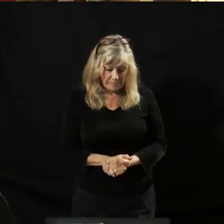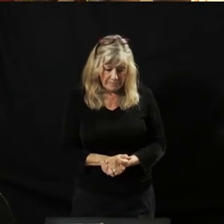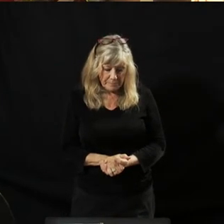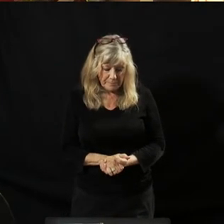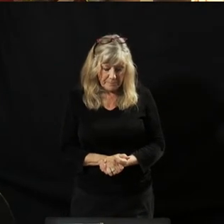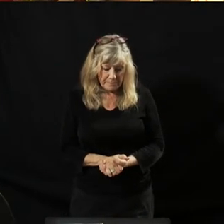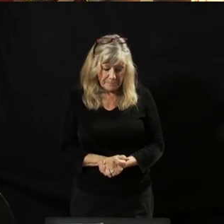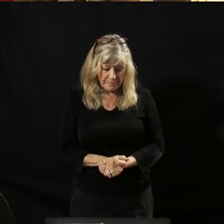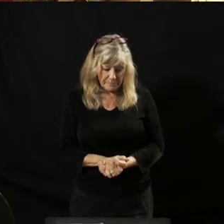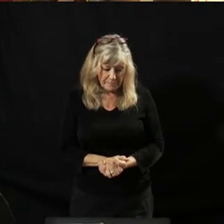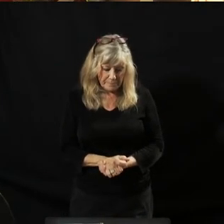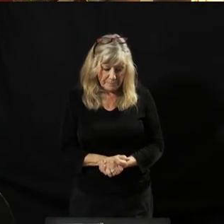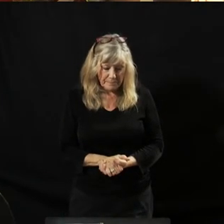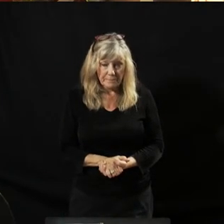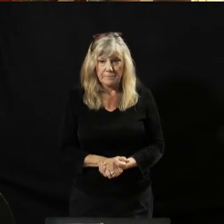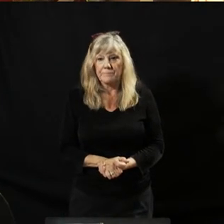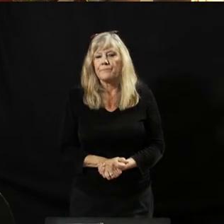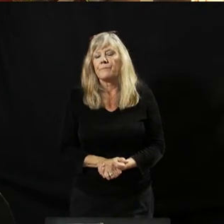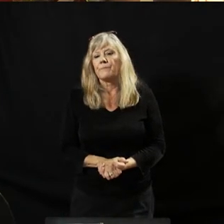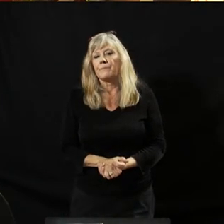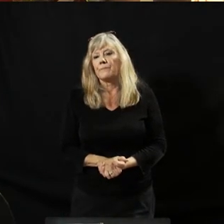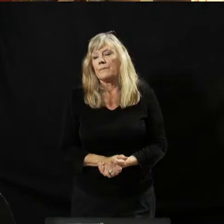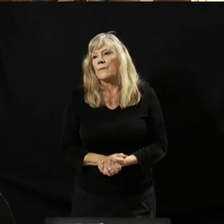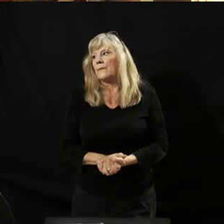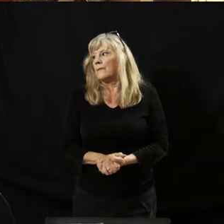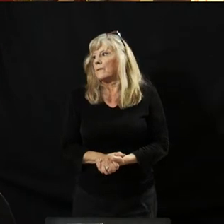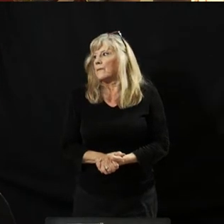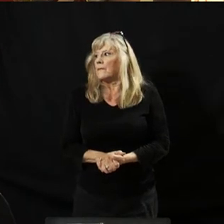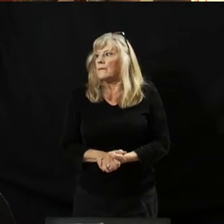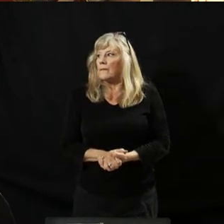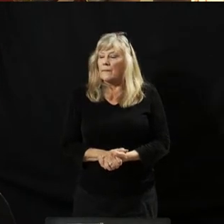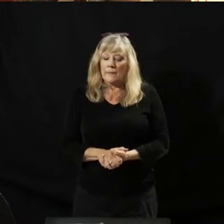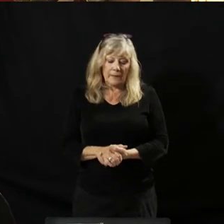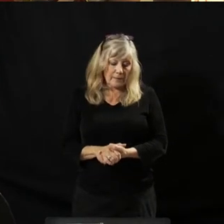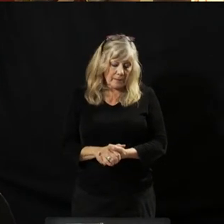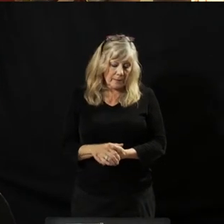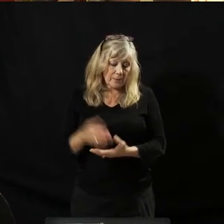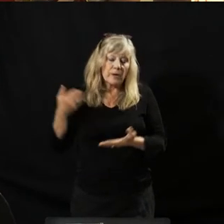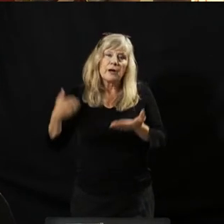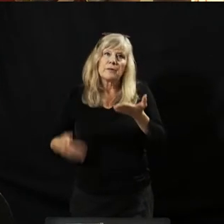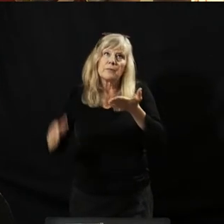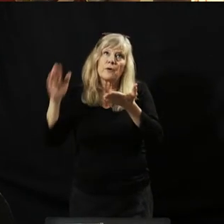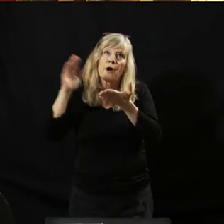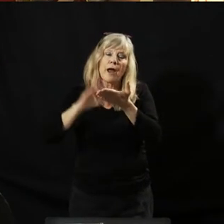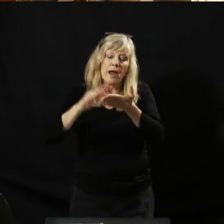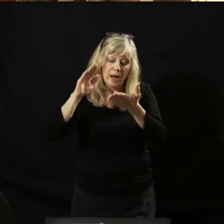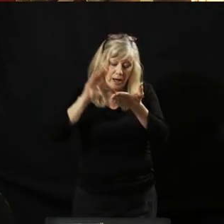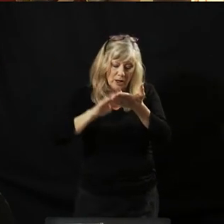I will.